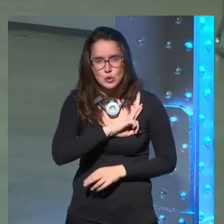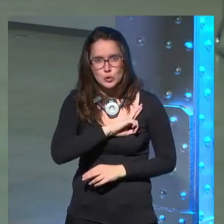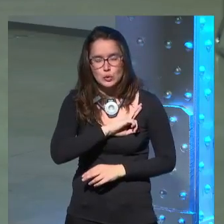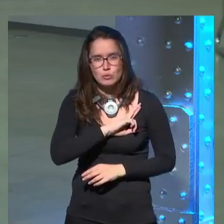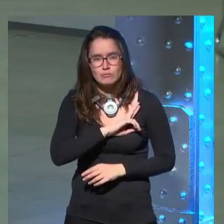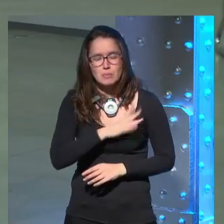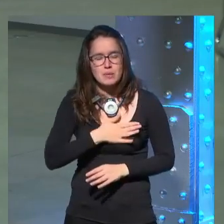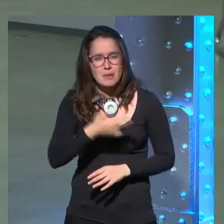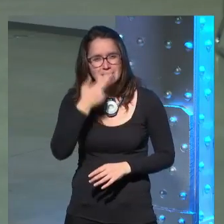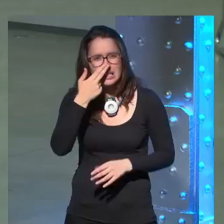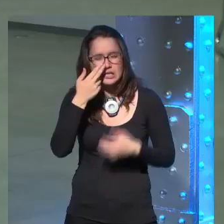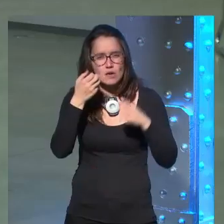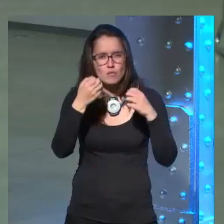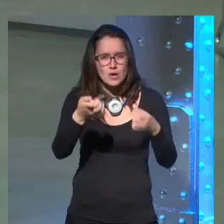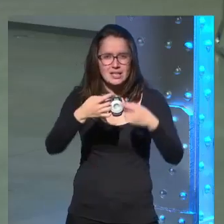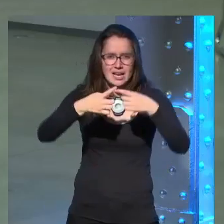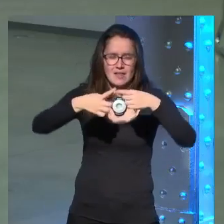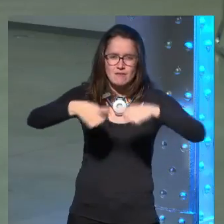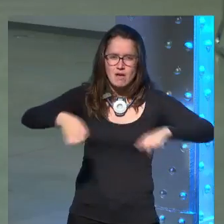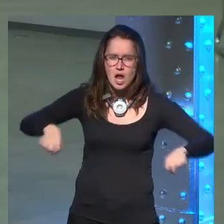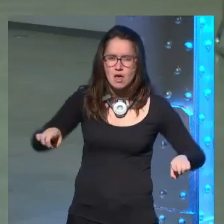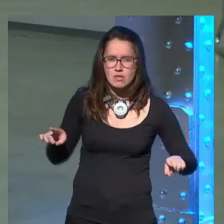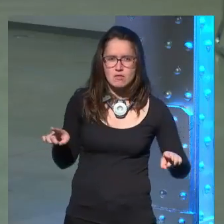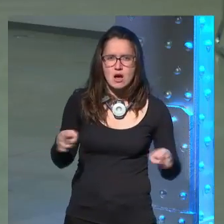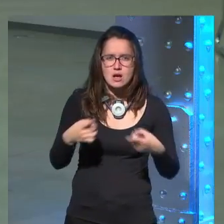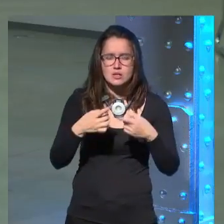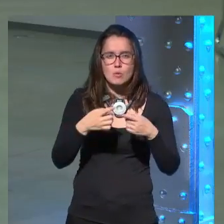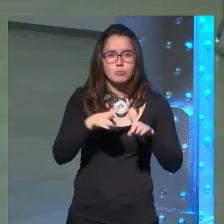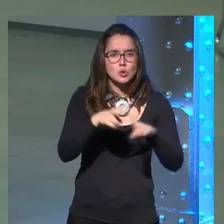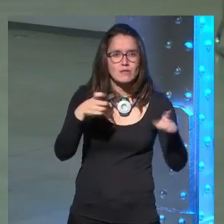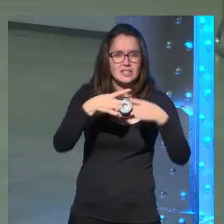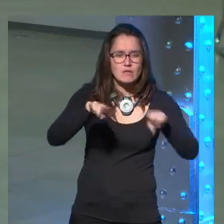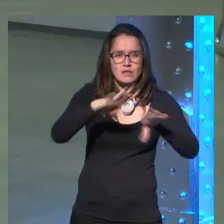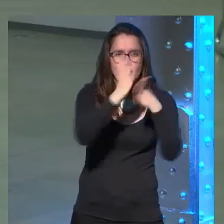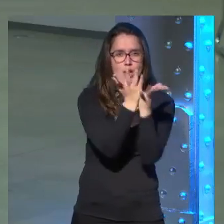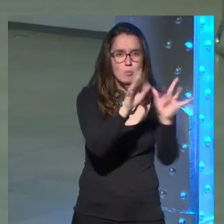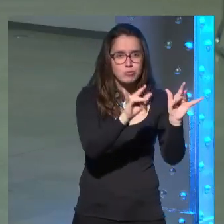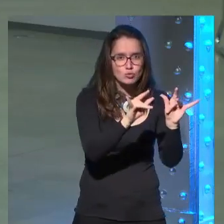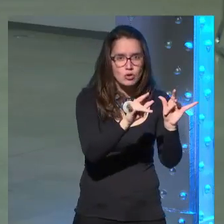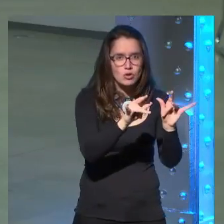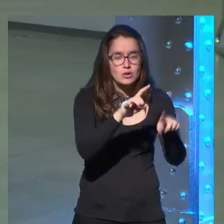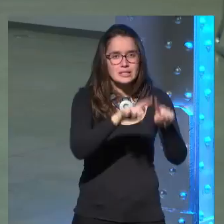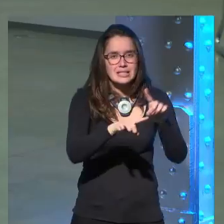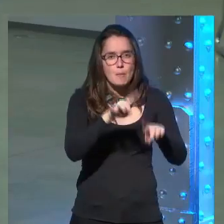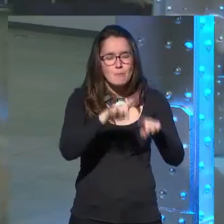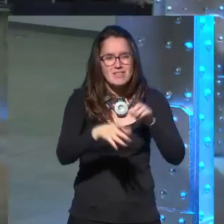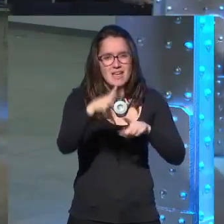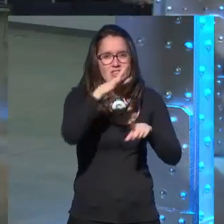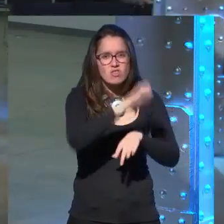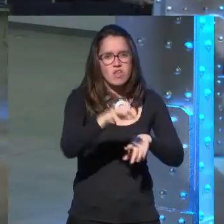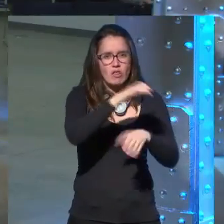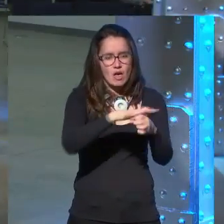well. I'm very interested on the different viewpoints that